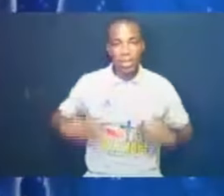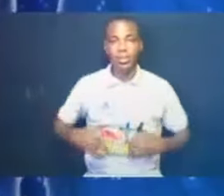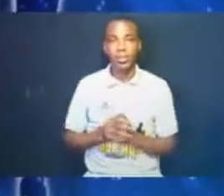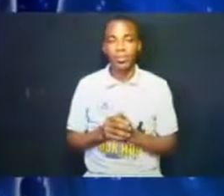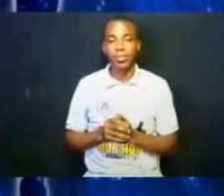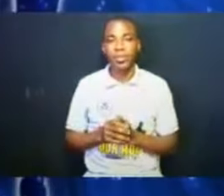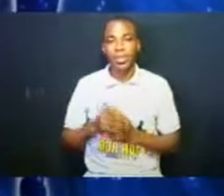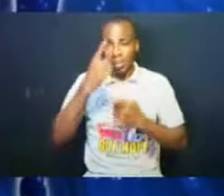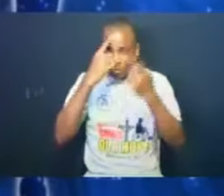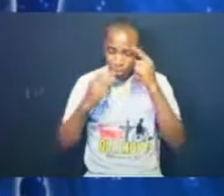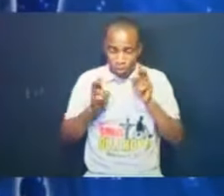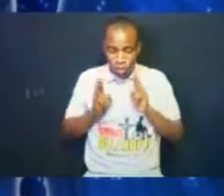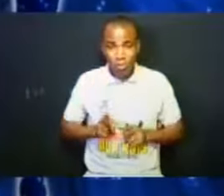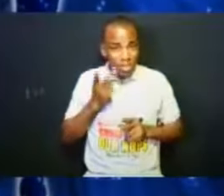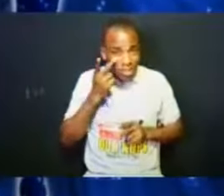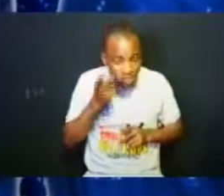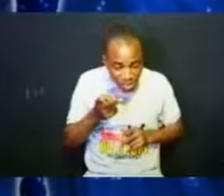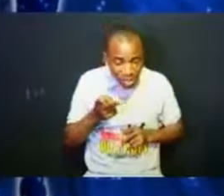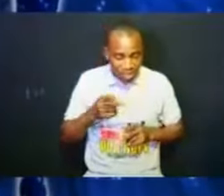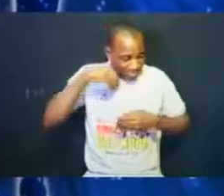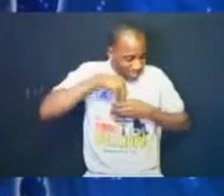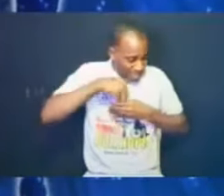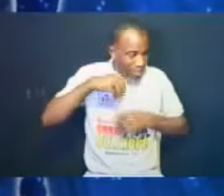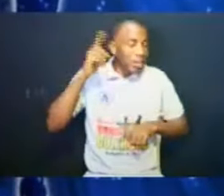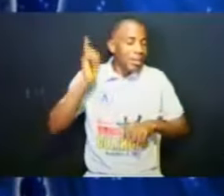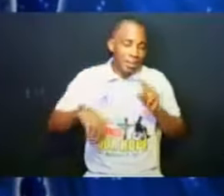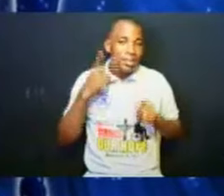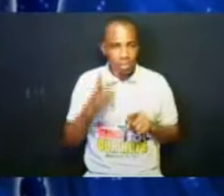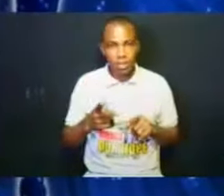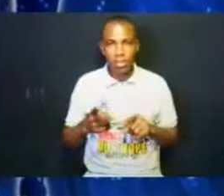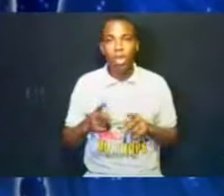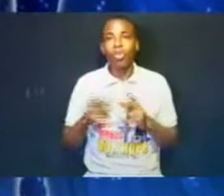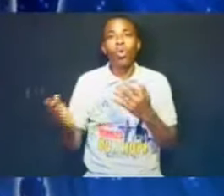the man unseen. So what we always see on the outside,